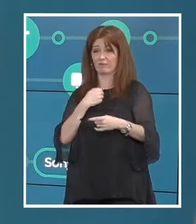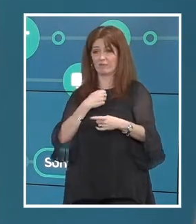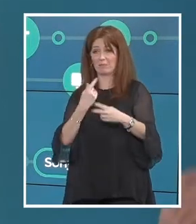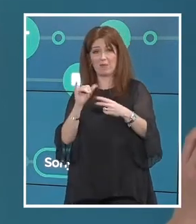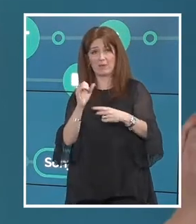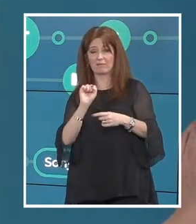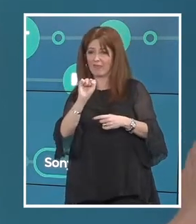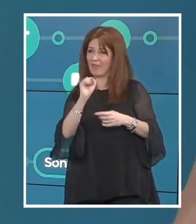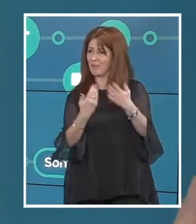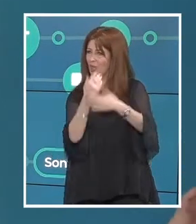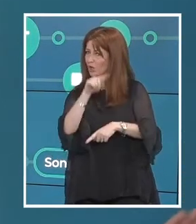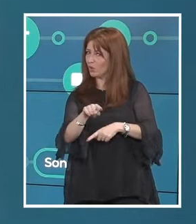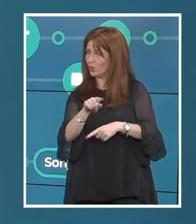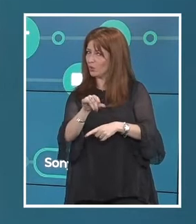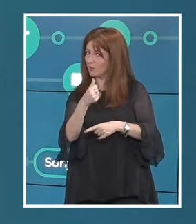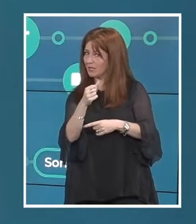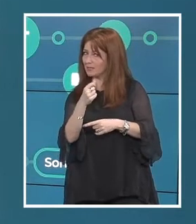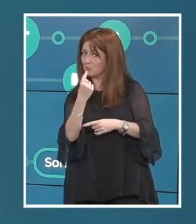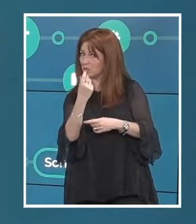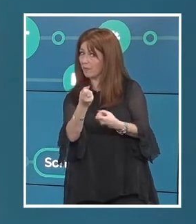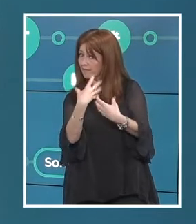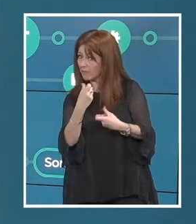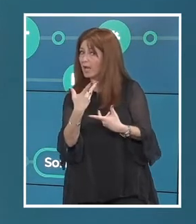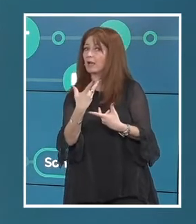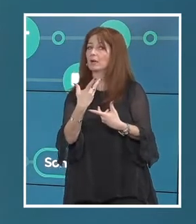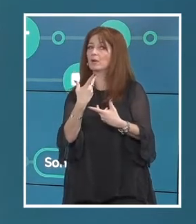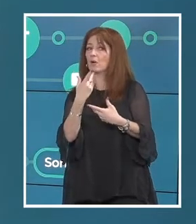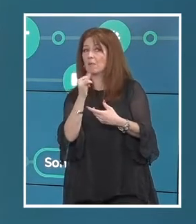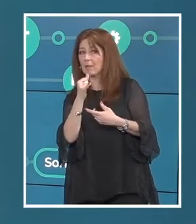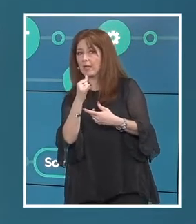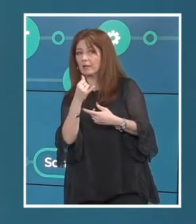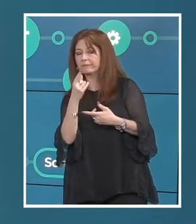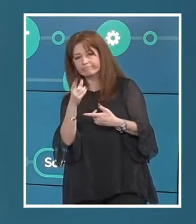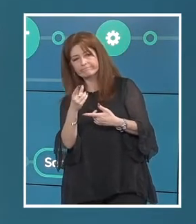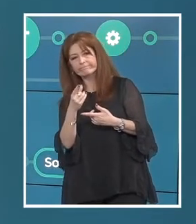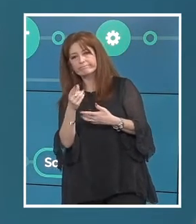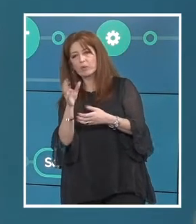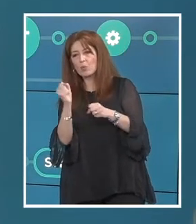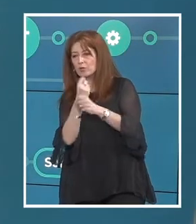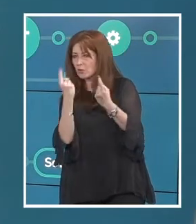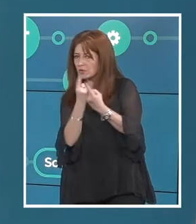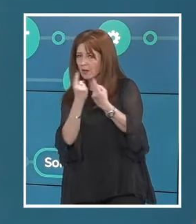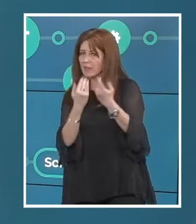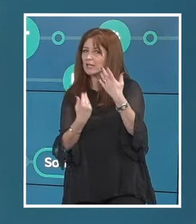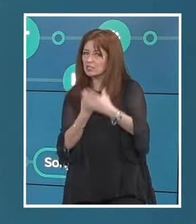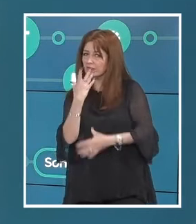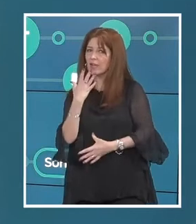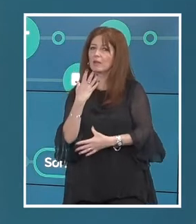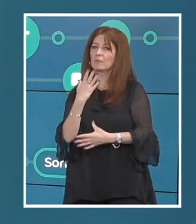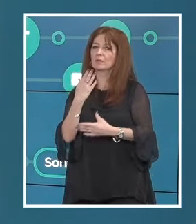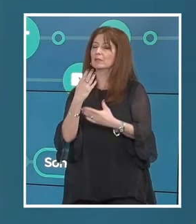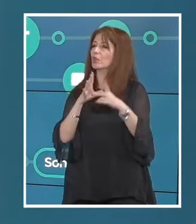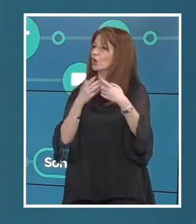our channels open. If there's any feedback for anything, that we see if we can act on that and develop a more open culture